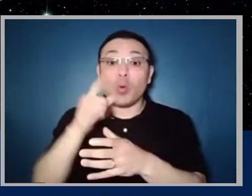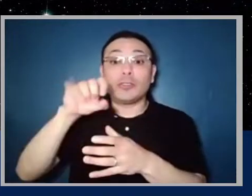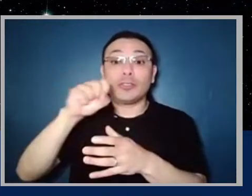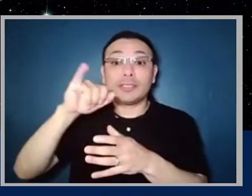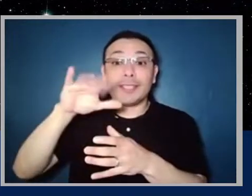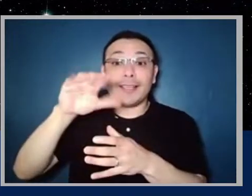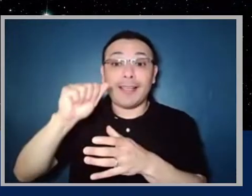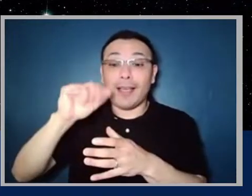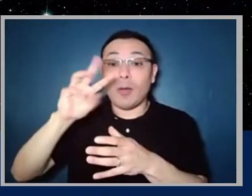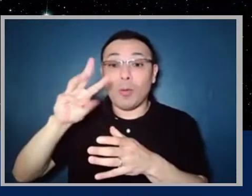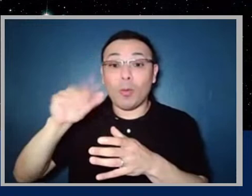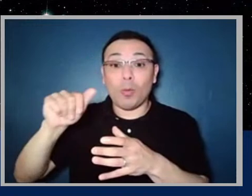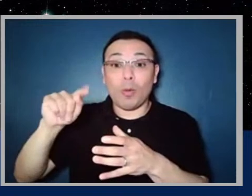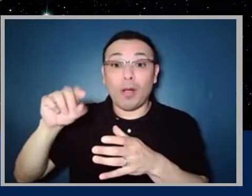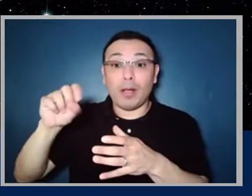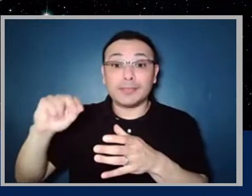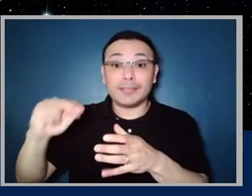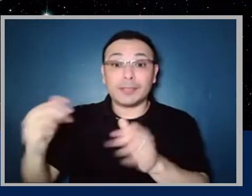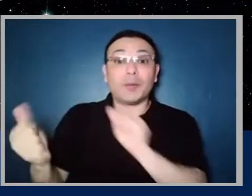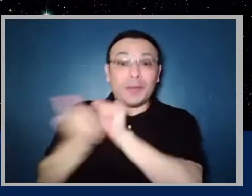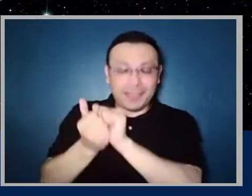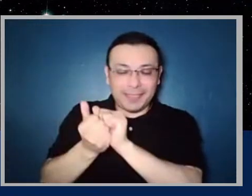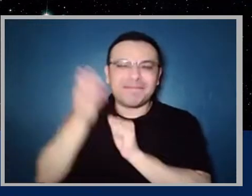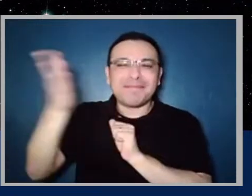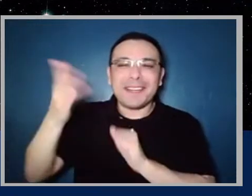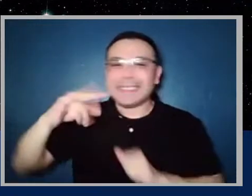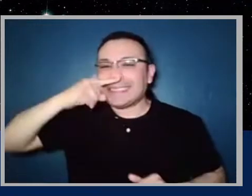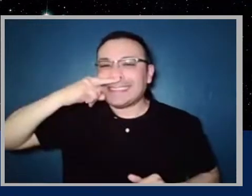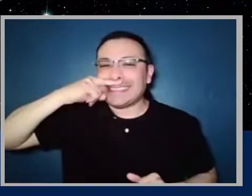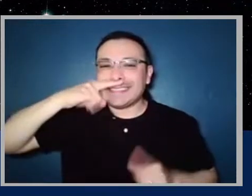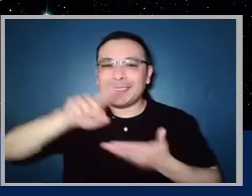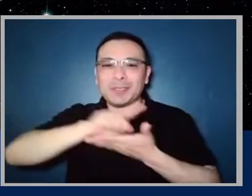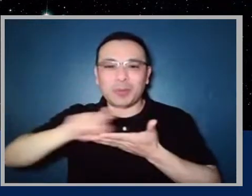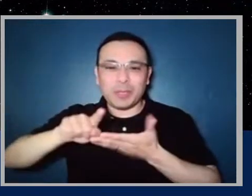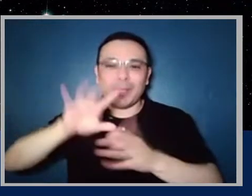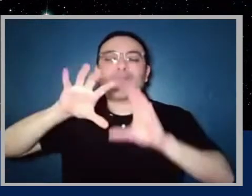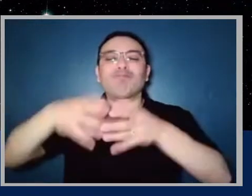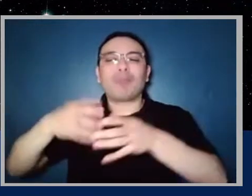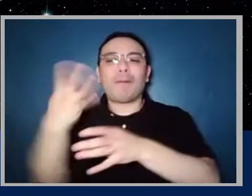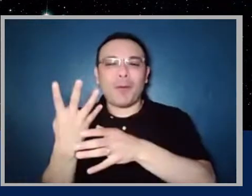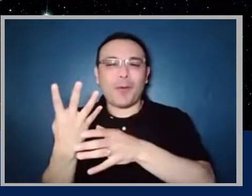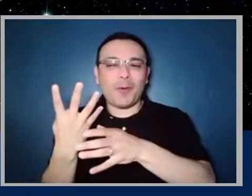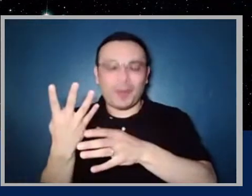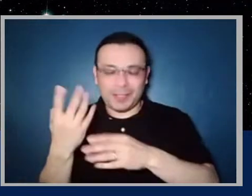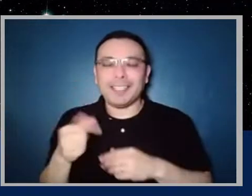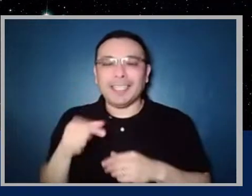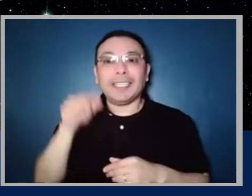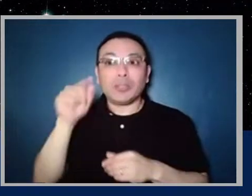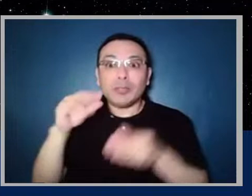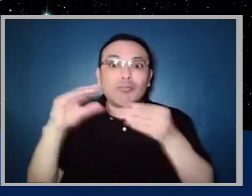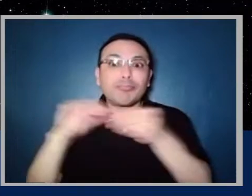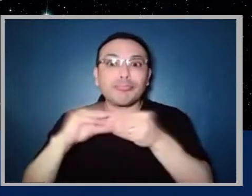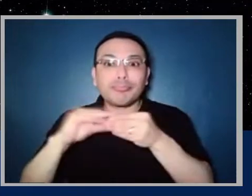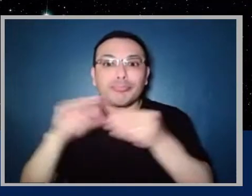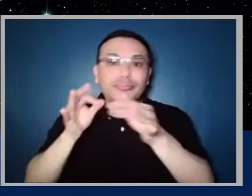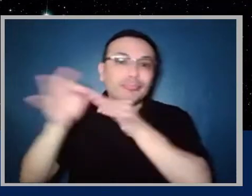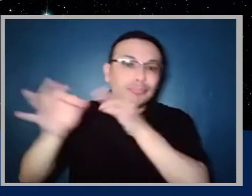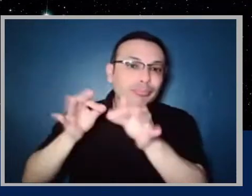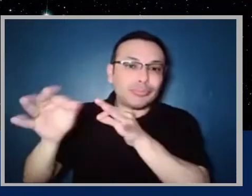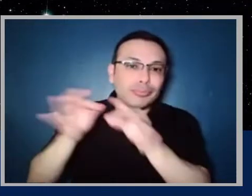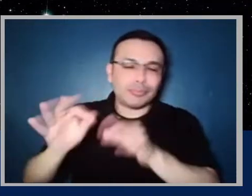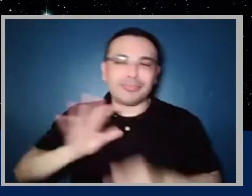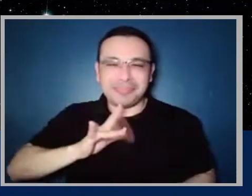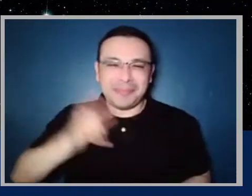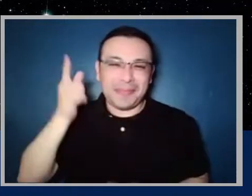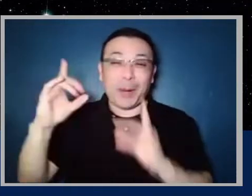with us a couple months ago at Kids Week. She was on Crew 4. We loved hearing all about her exciting time at the ISS too there. So